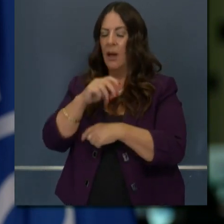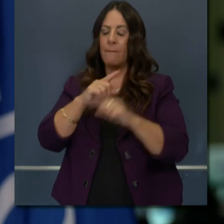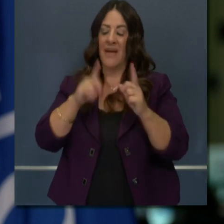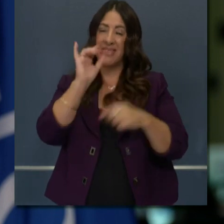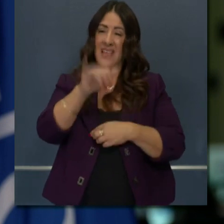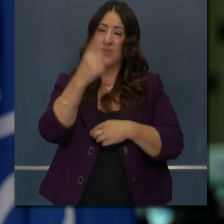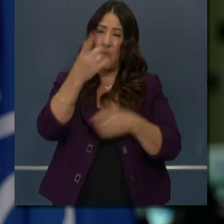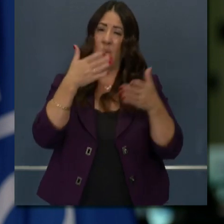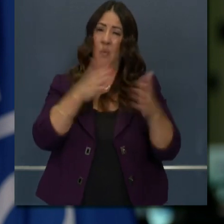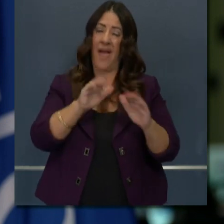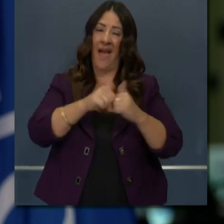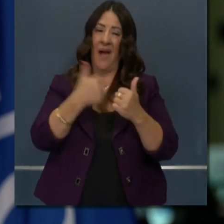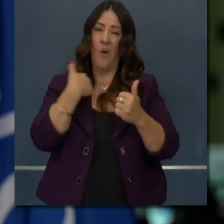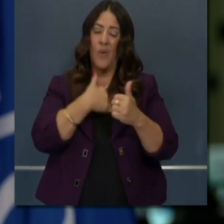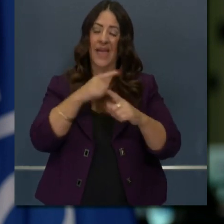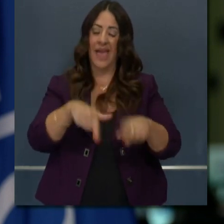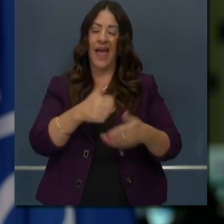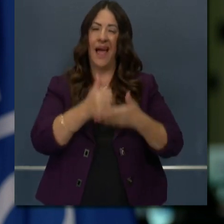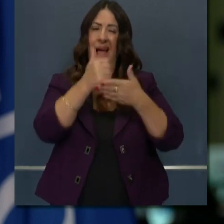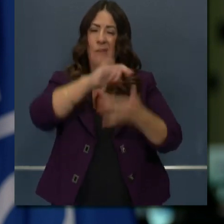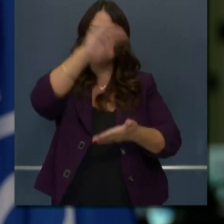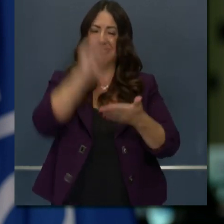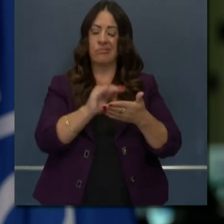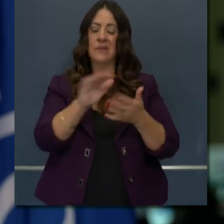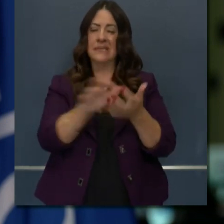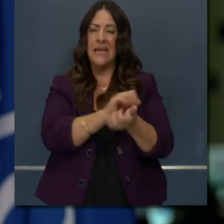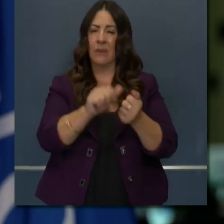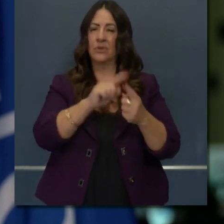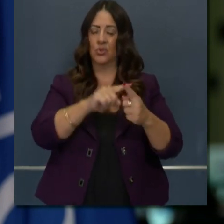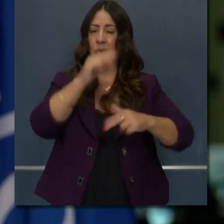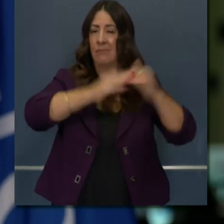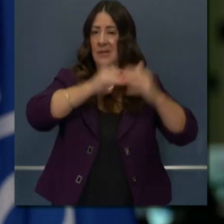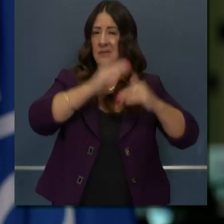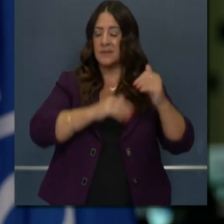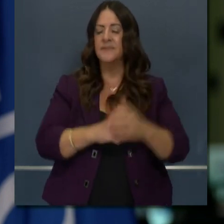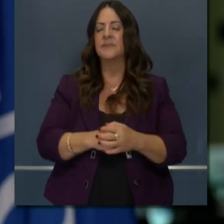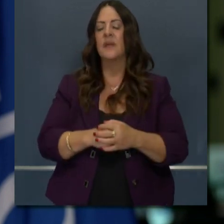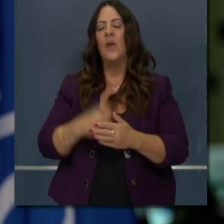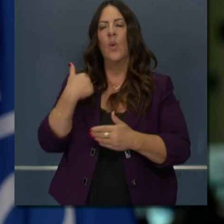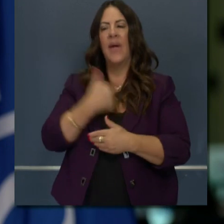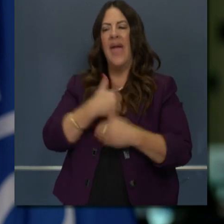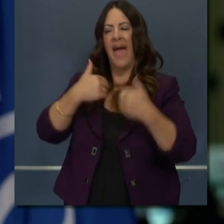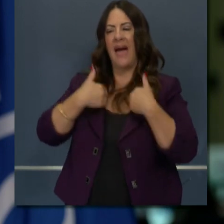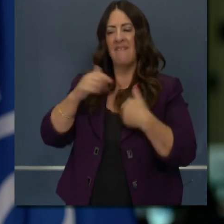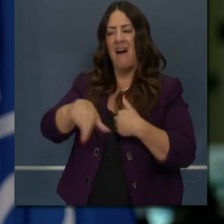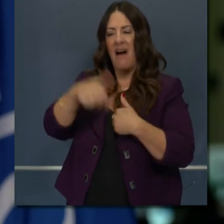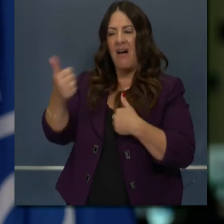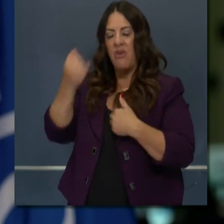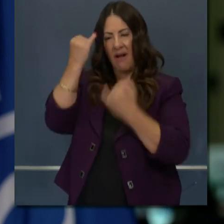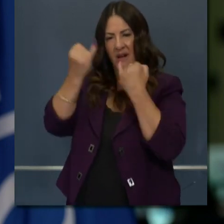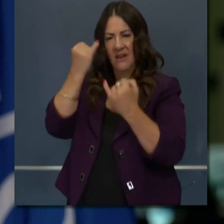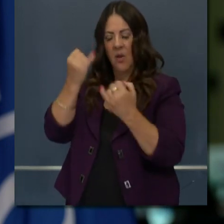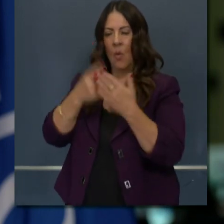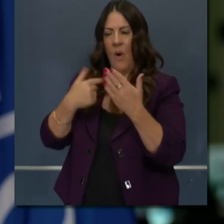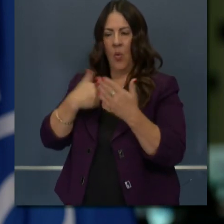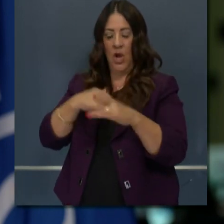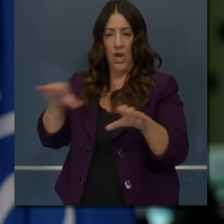factor. Also, we have many different types of what we call mitigation techniques that can